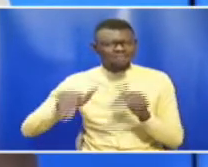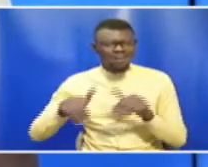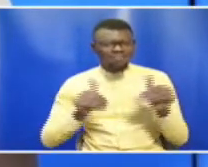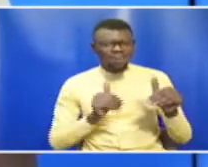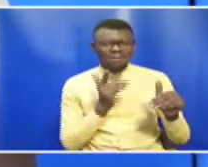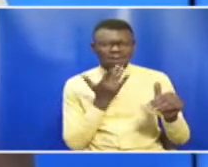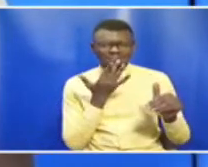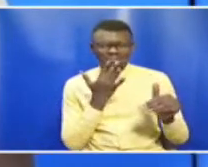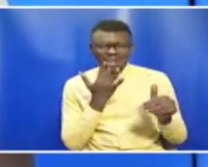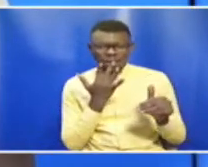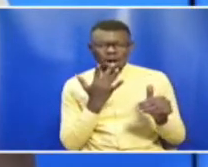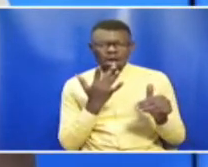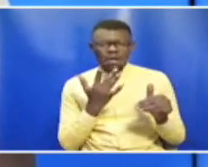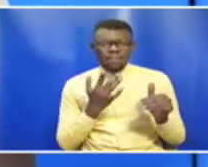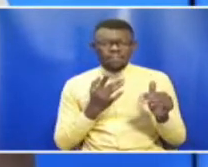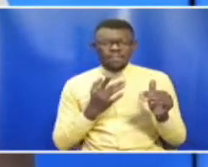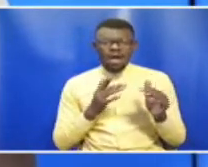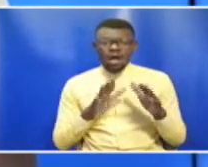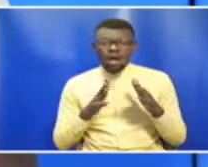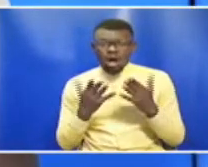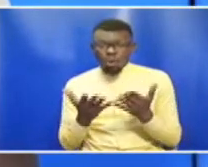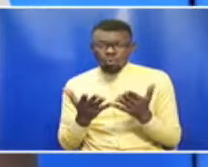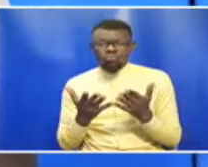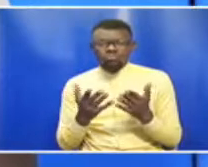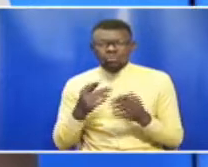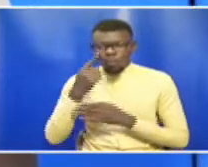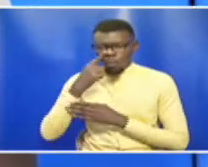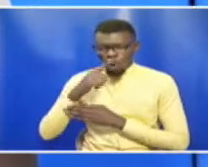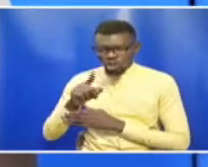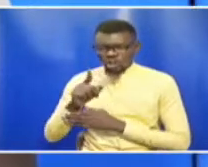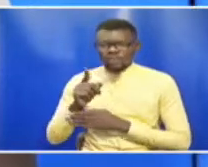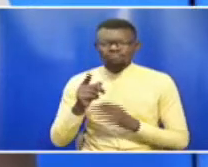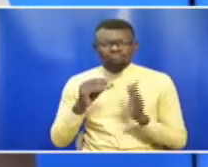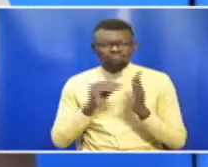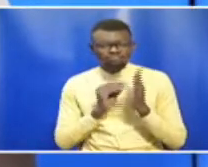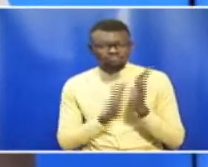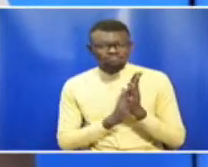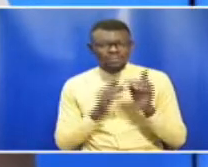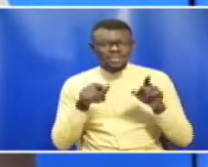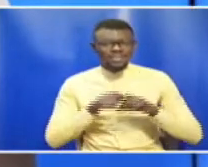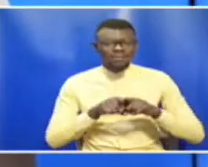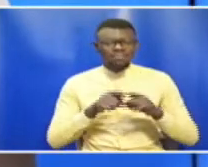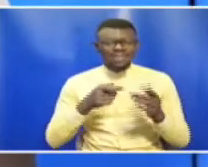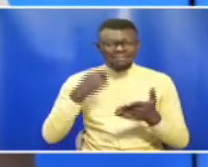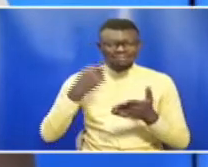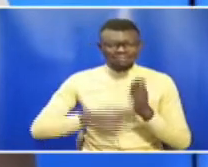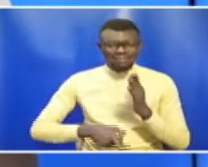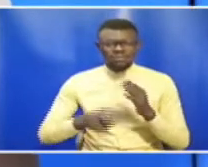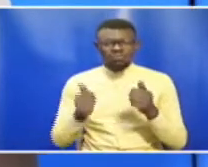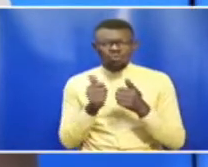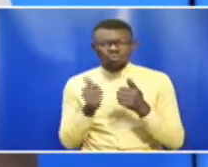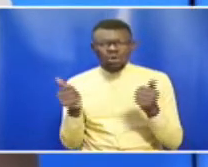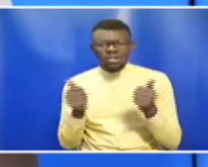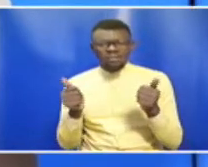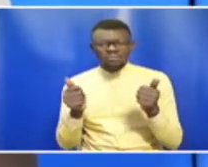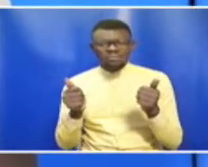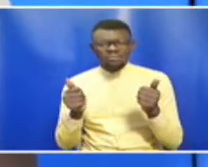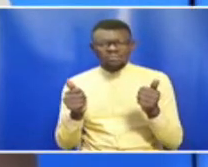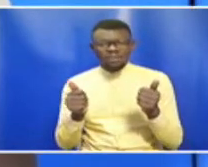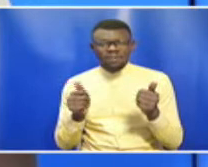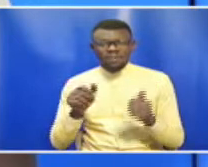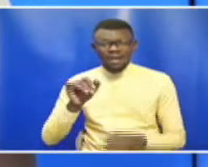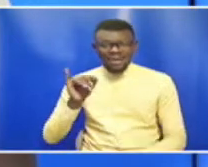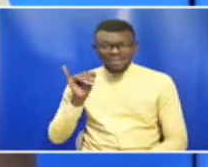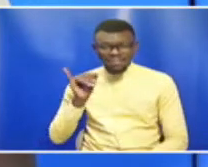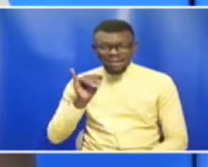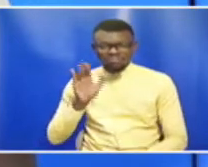mainstay by ensuring that there are progressive policies and tax measures that will protect such industries. Ibrahim Karanja was on the